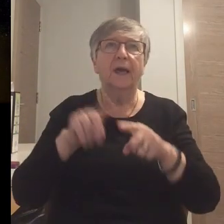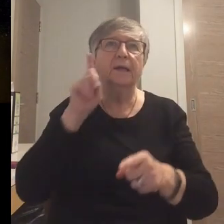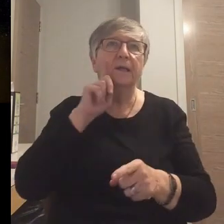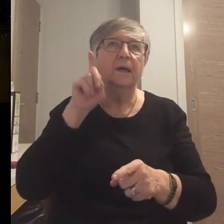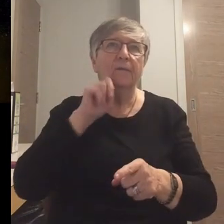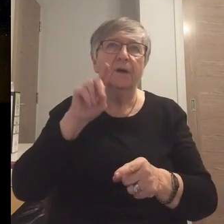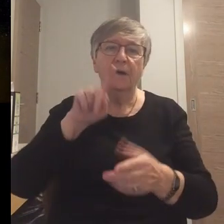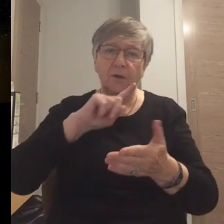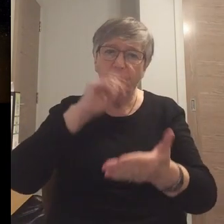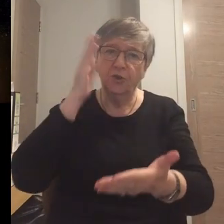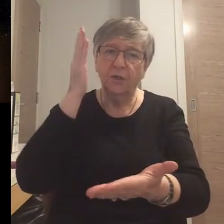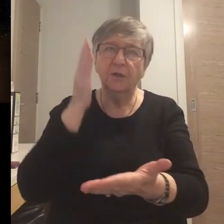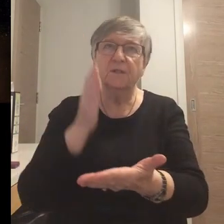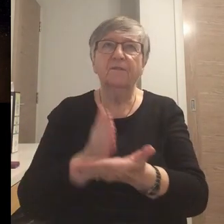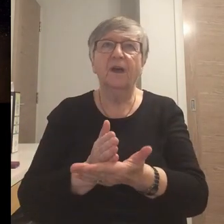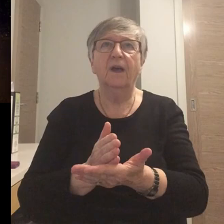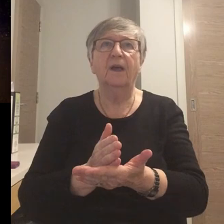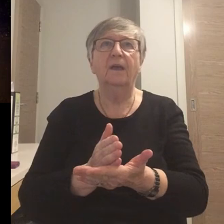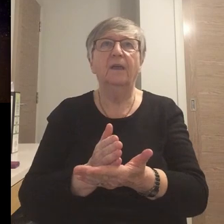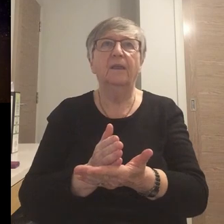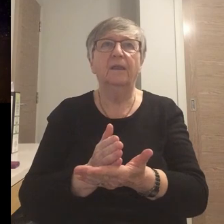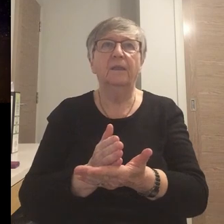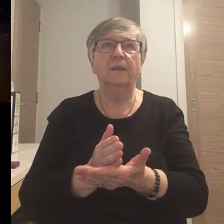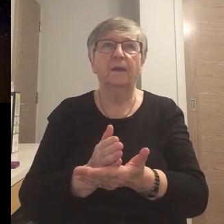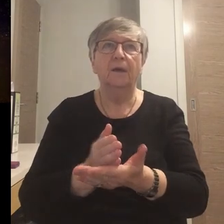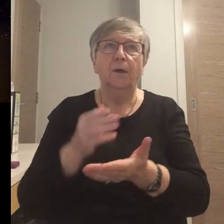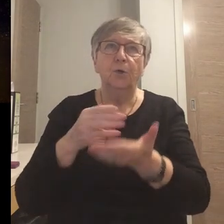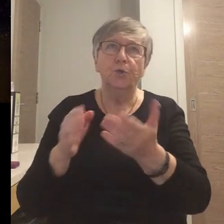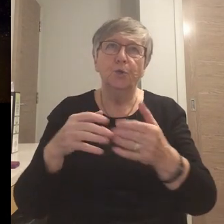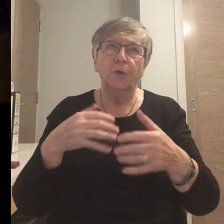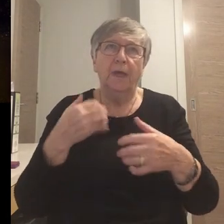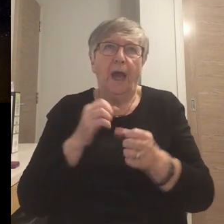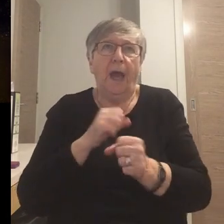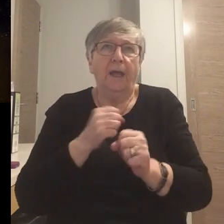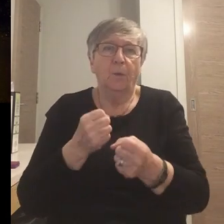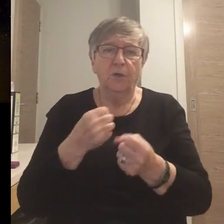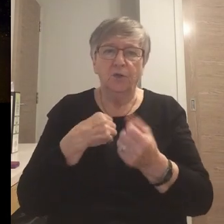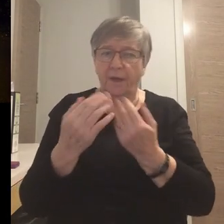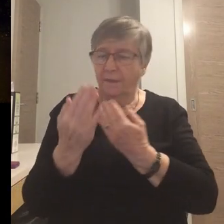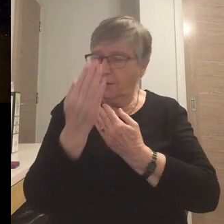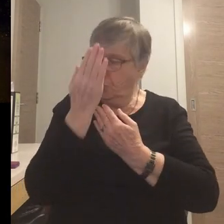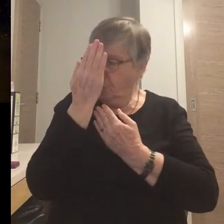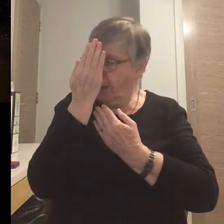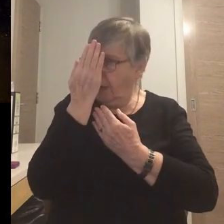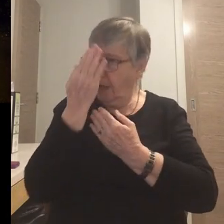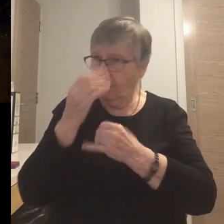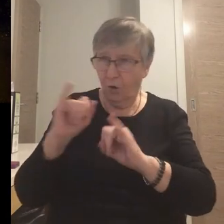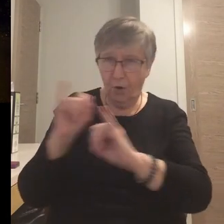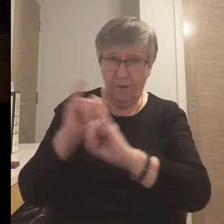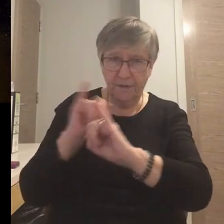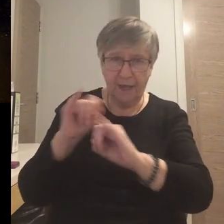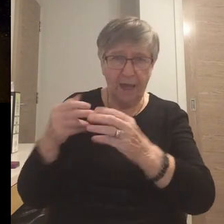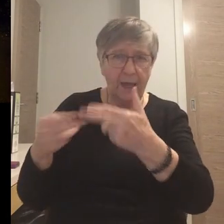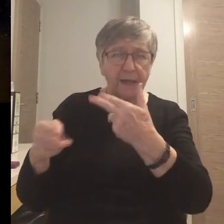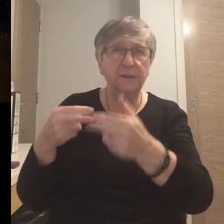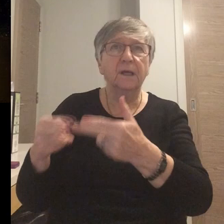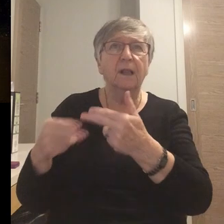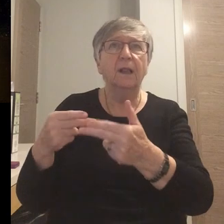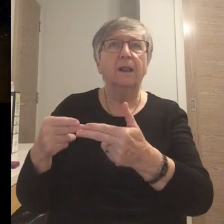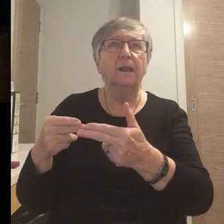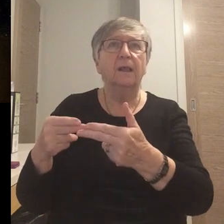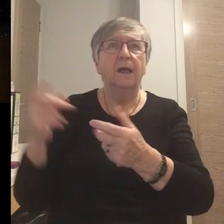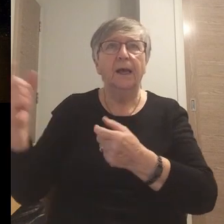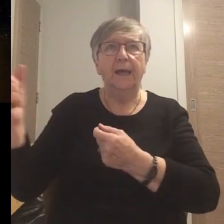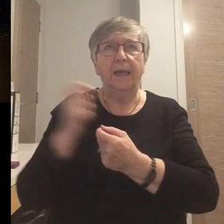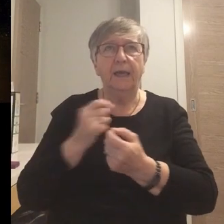Spirit and a virgin's name, to the anguish. shunned the shame of